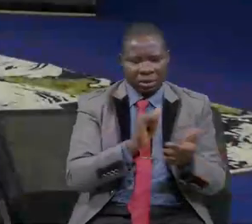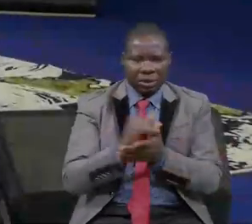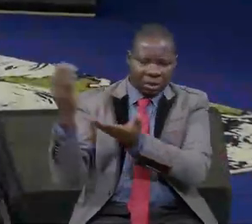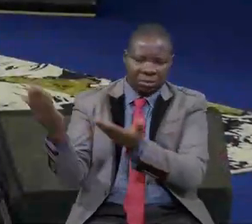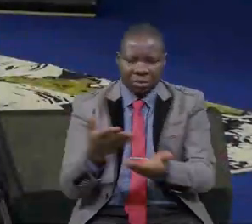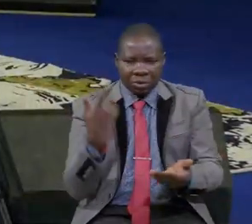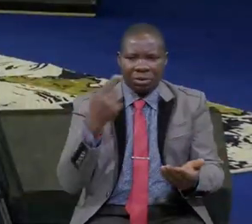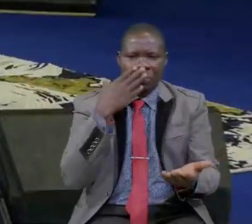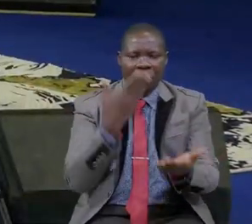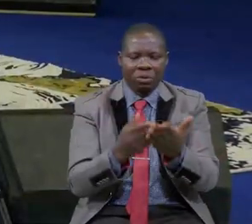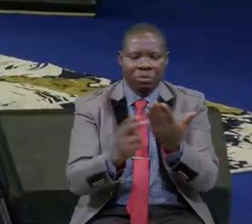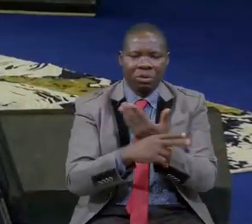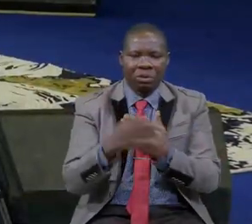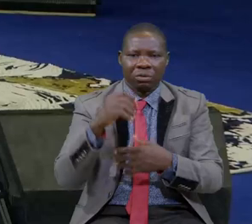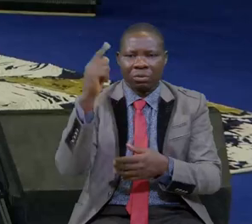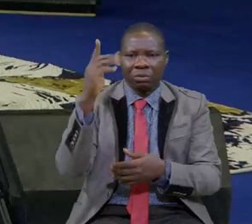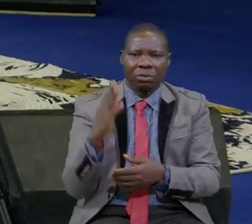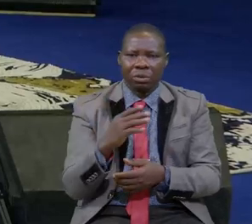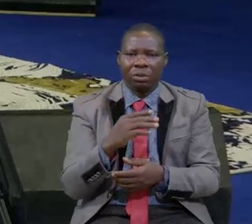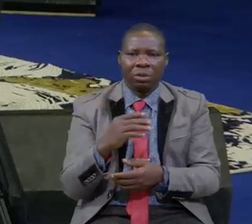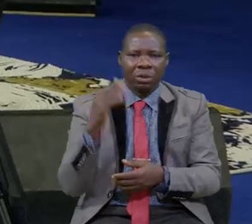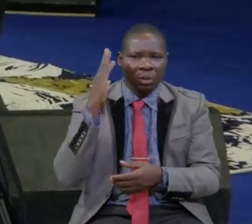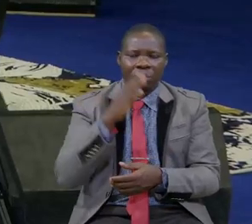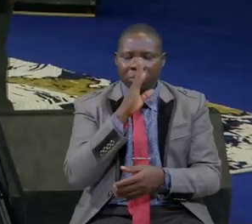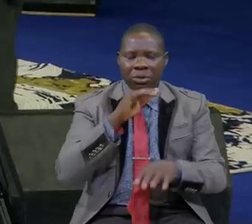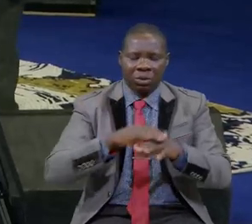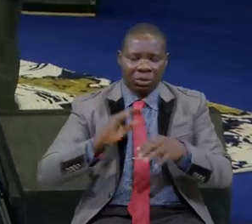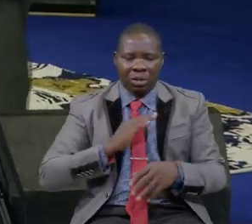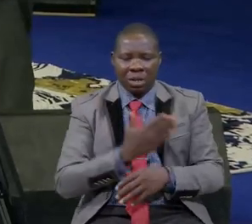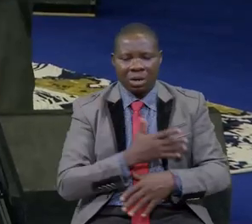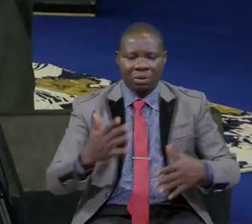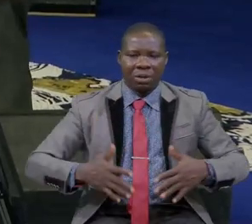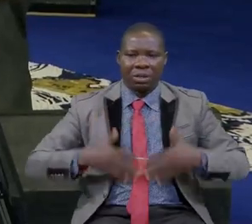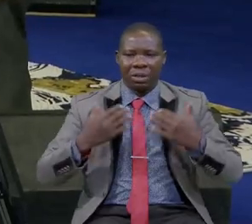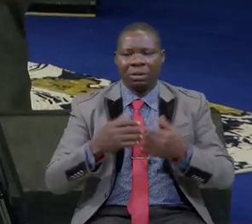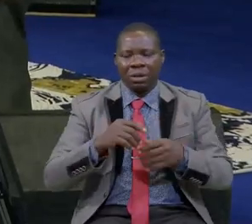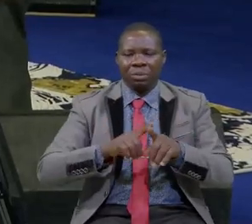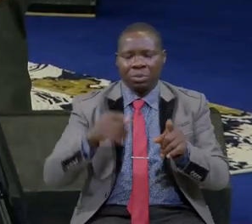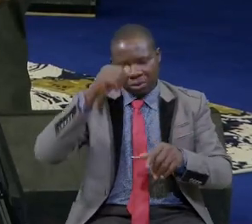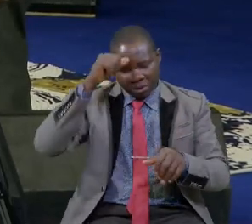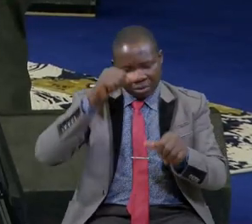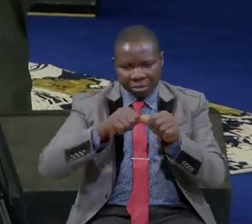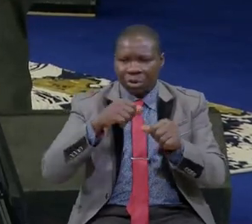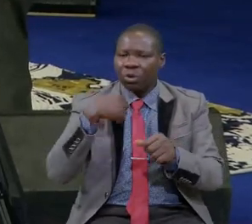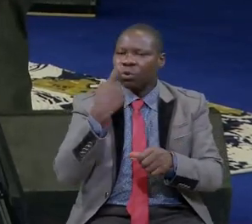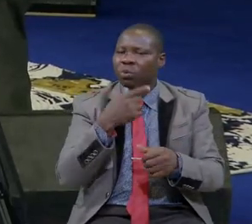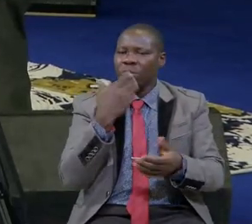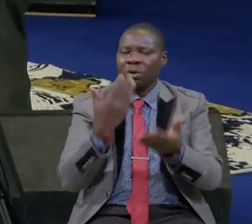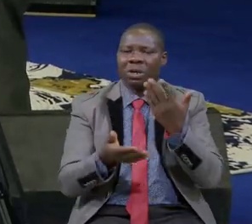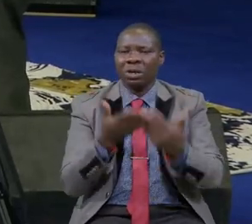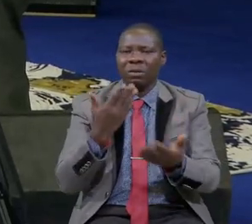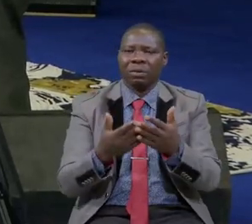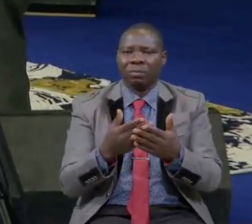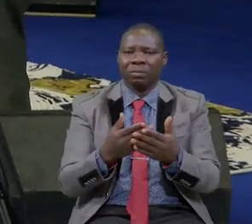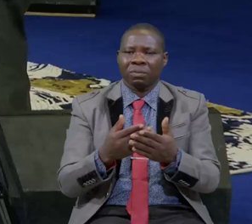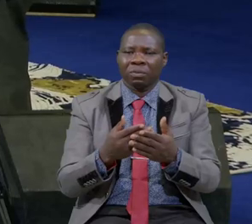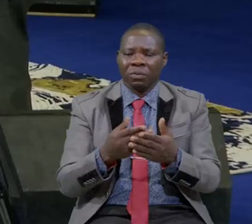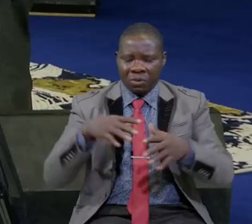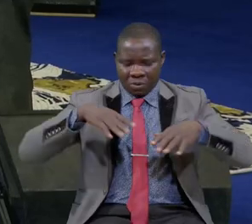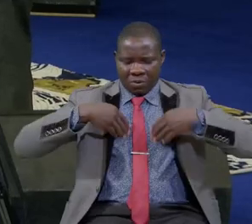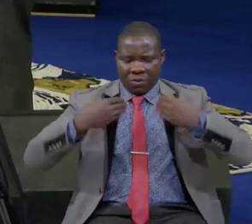to bear upon our lives. But remember, whosoever confesseth and